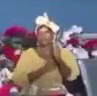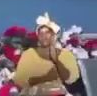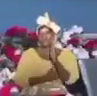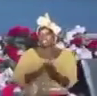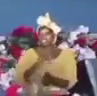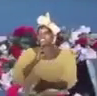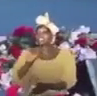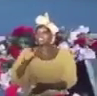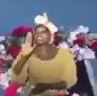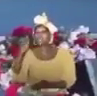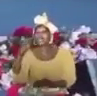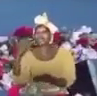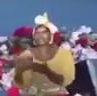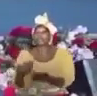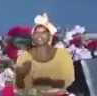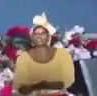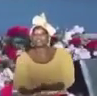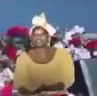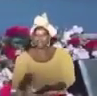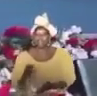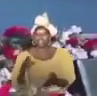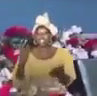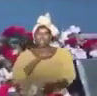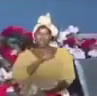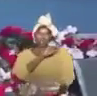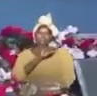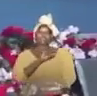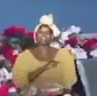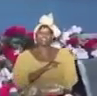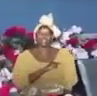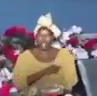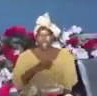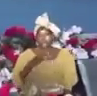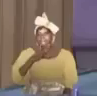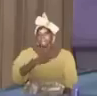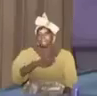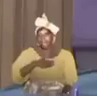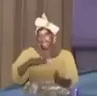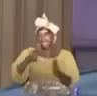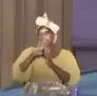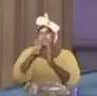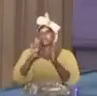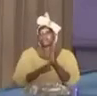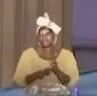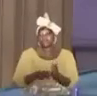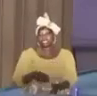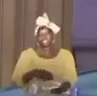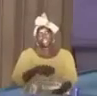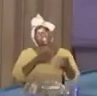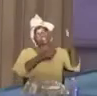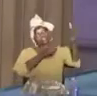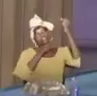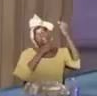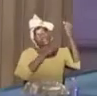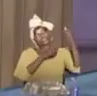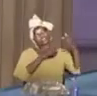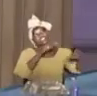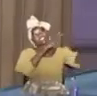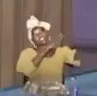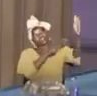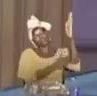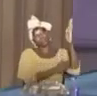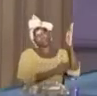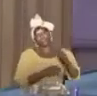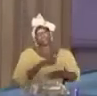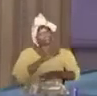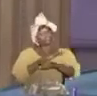several qualifications, as important as that is. My Bible says, trust in the Lord with all your heart, Proverbs 3 and verse 5. It says, lean